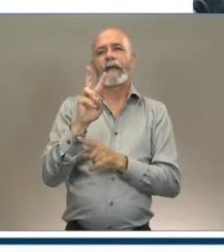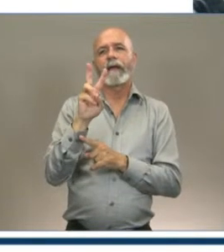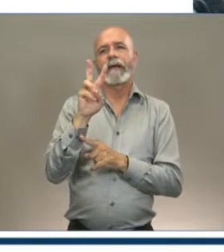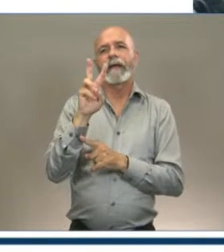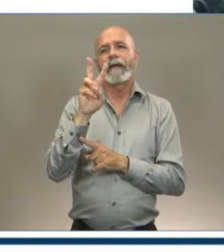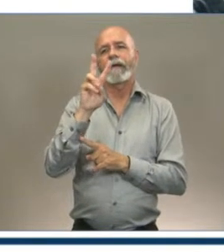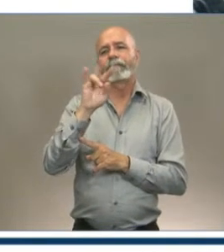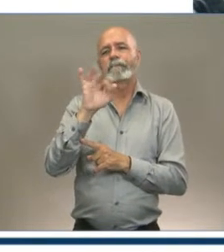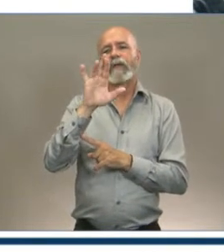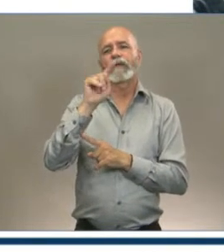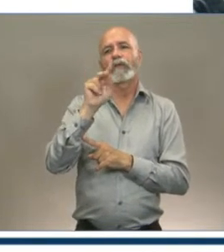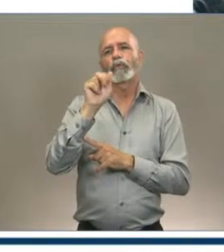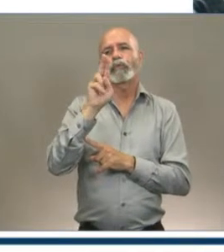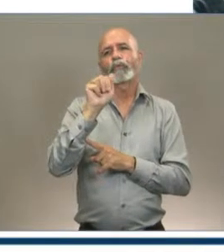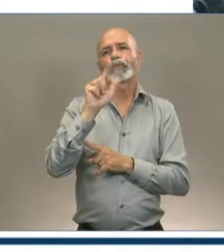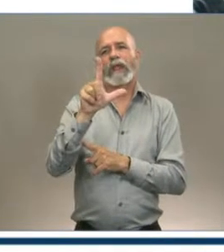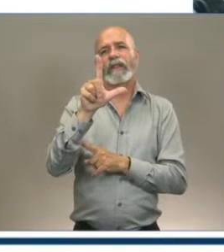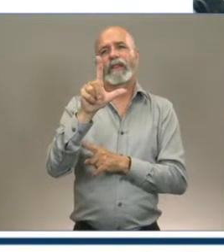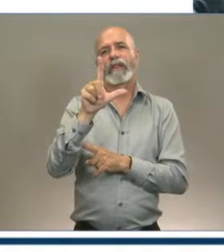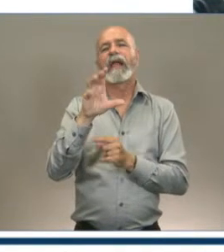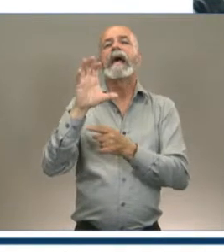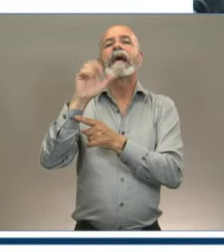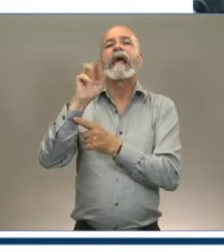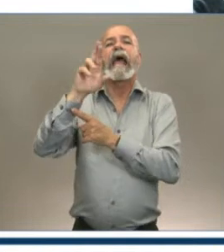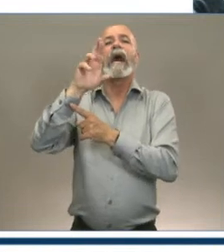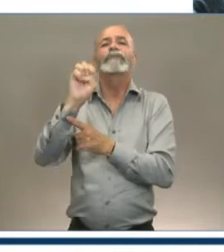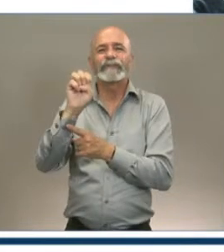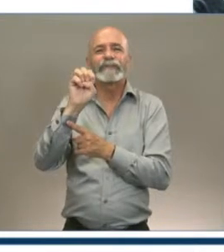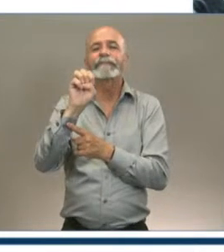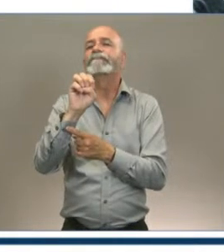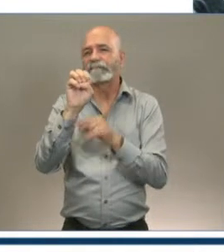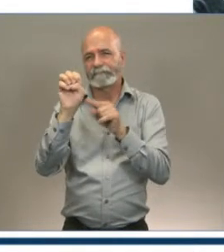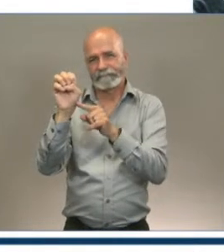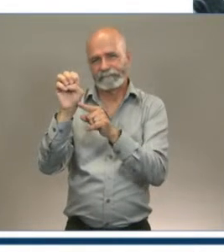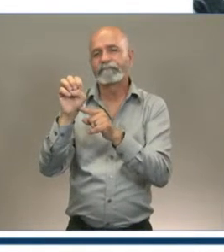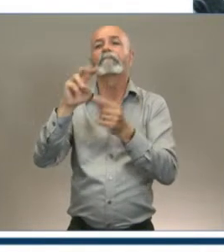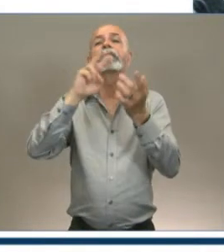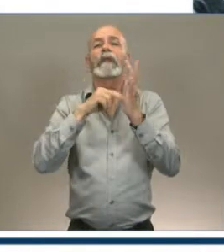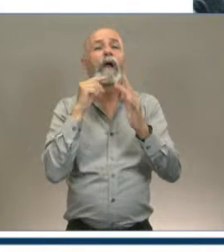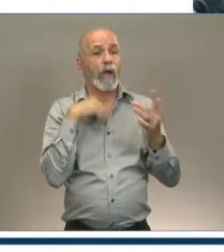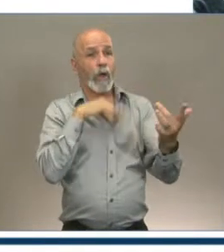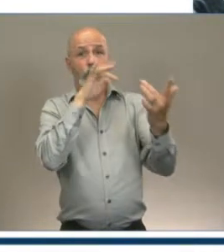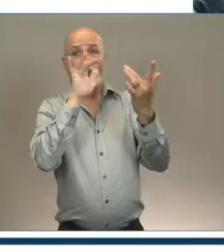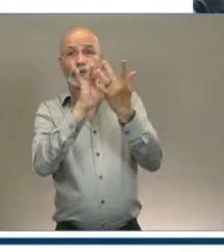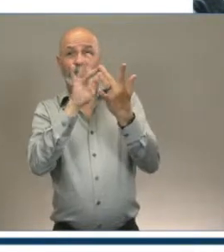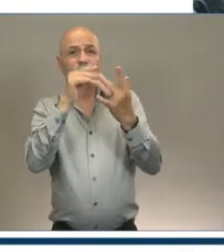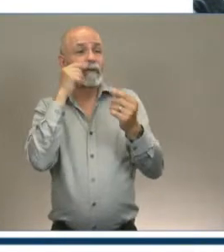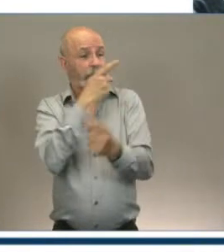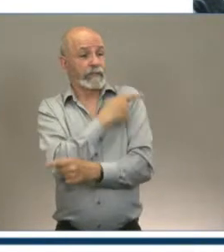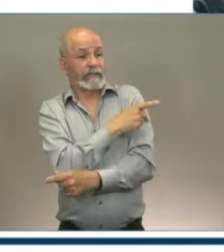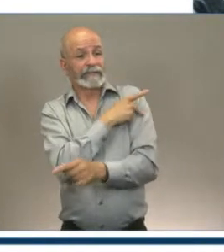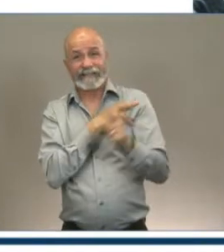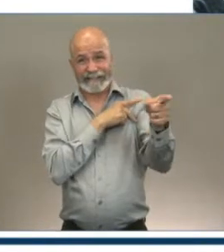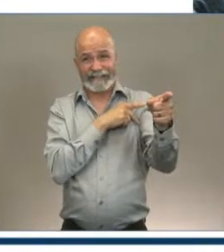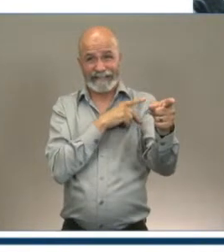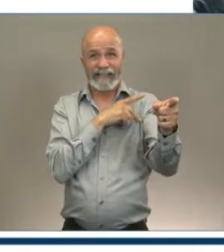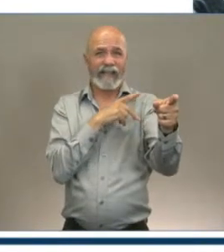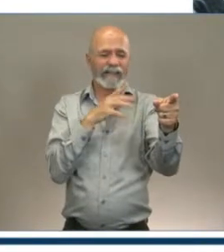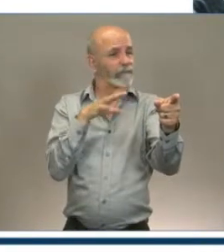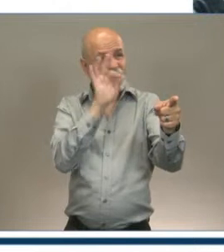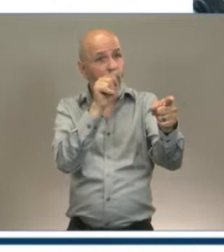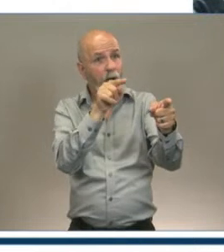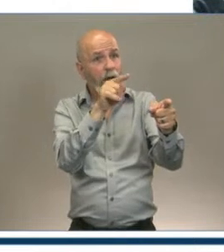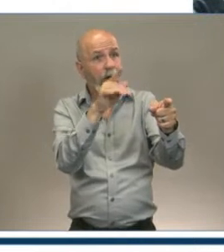teams, who are also contacting patients with new diagnosis of COVID. And in their case, the work that they're doing